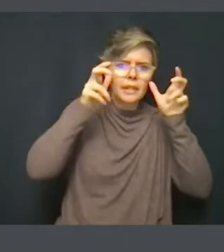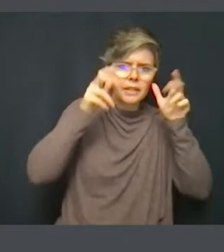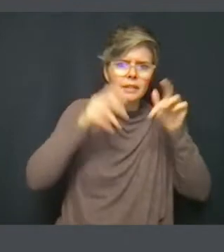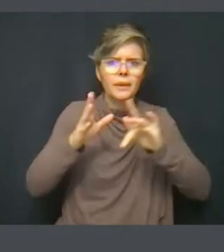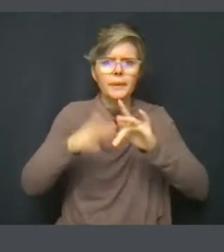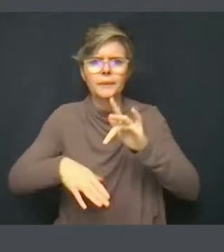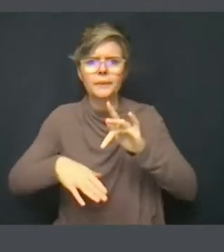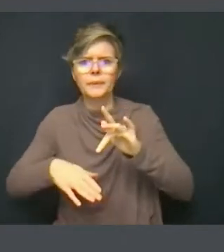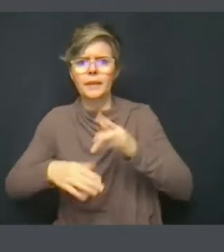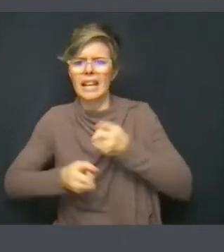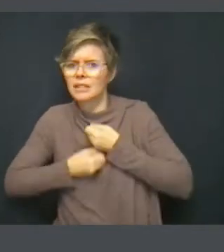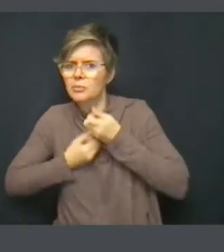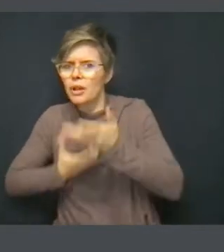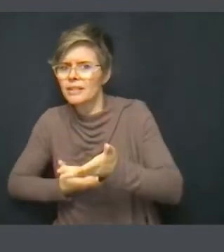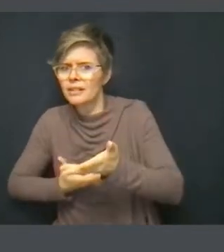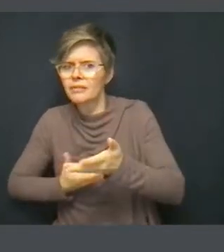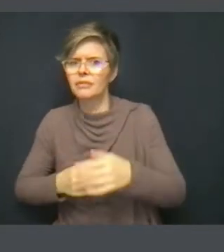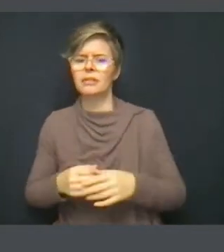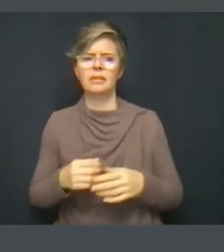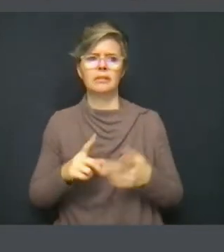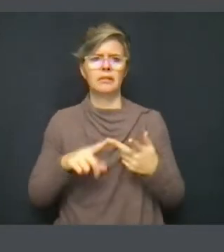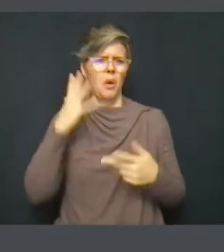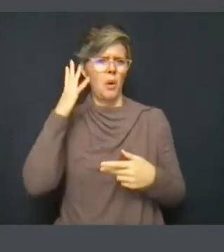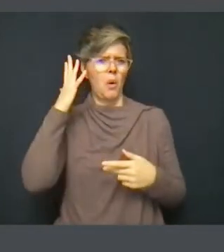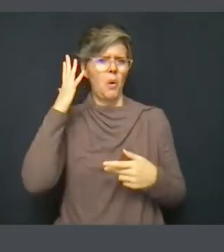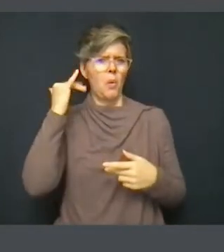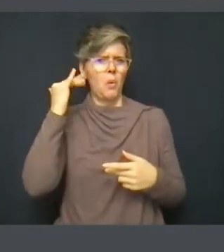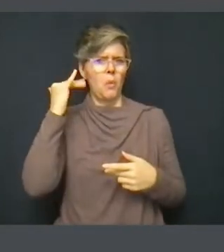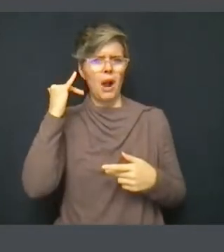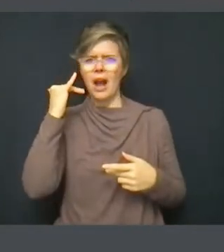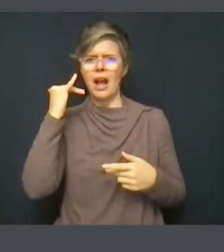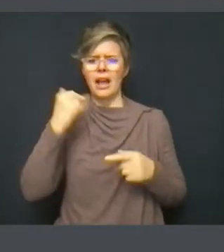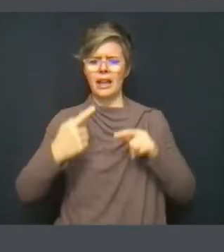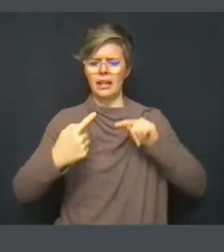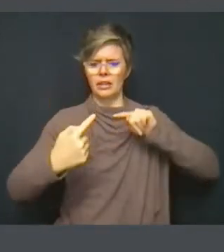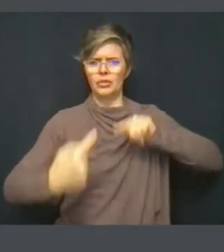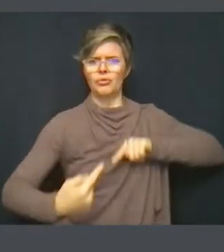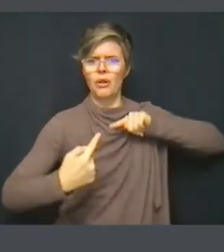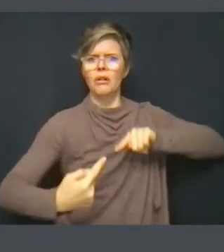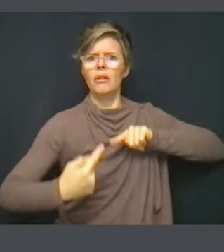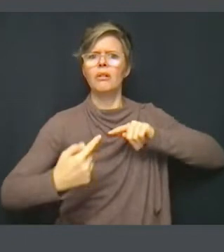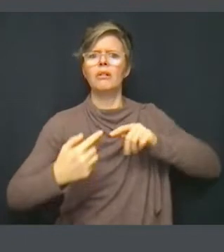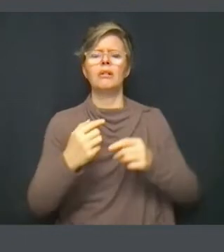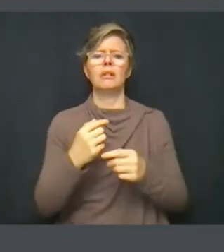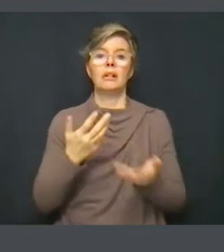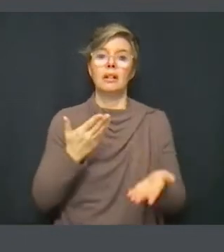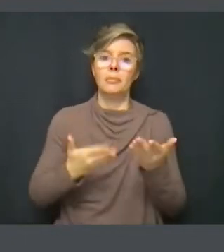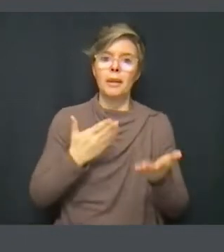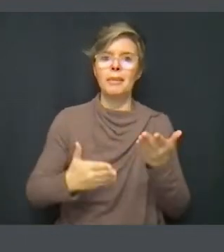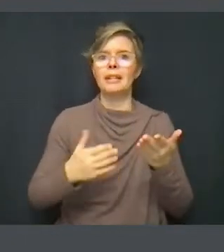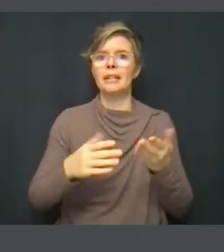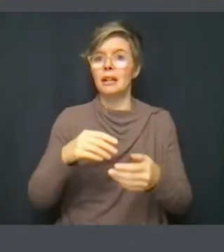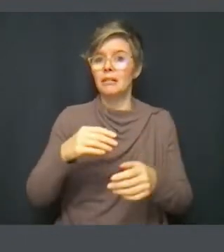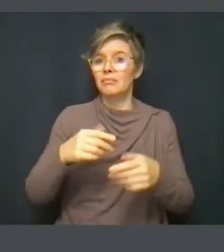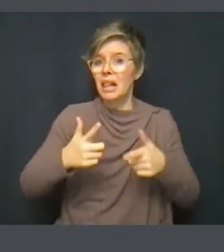fact that this kid has a language learning impairment, or it could also be speech sound production, or is it